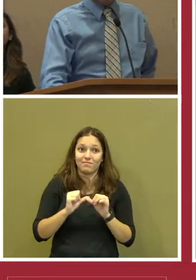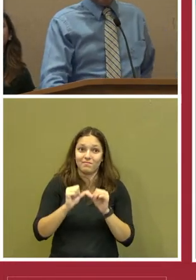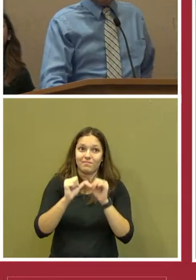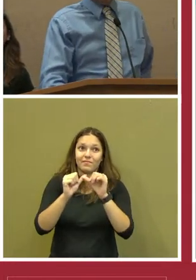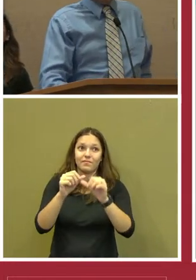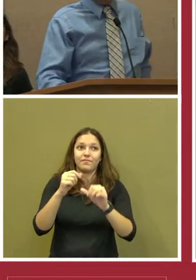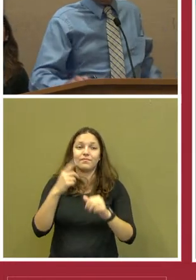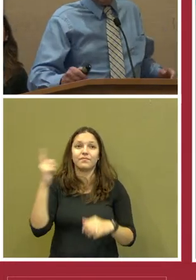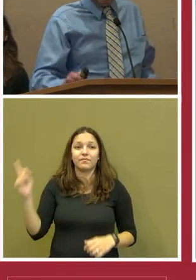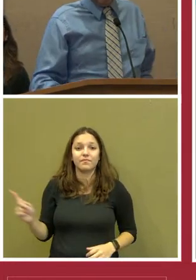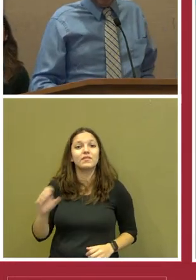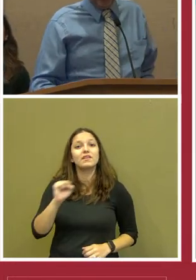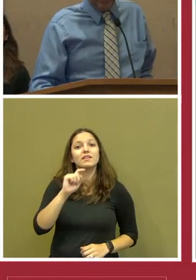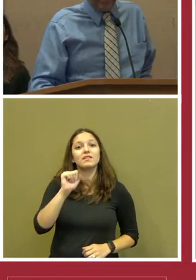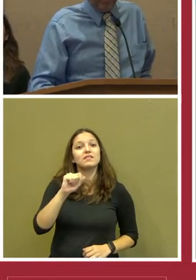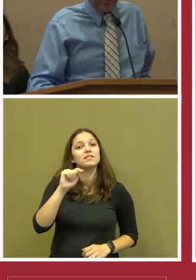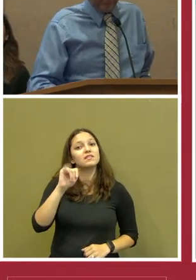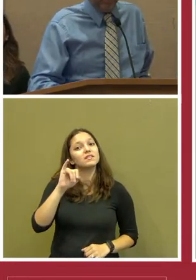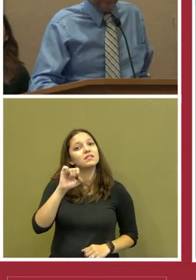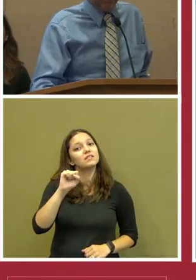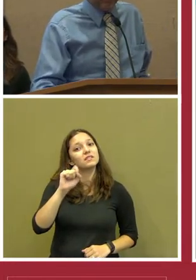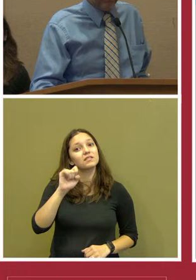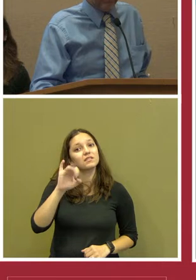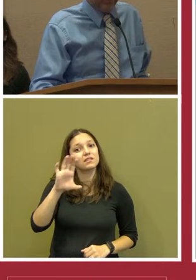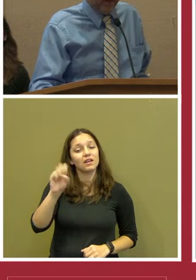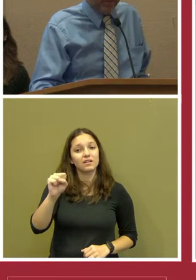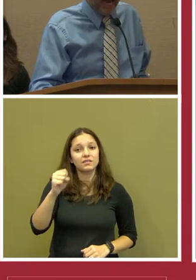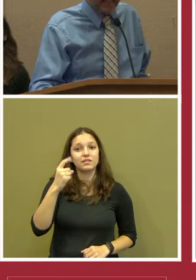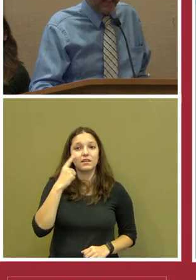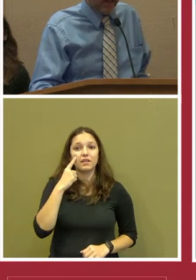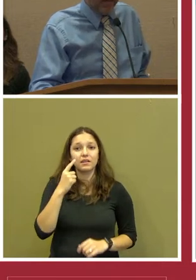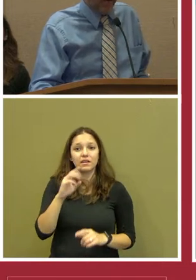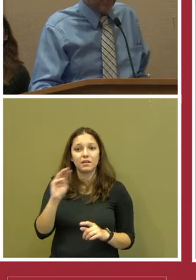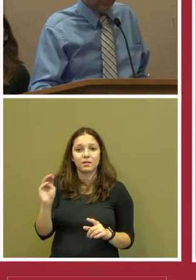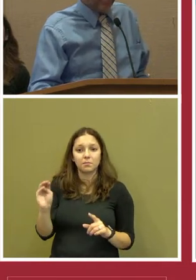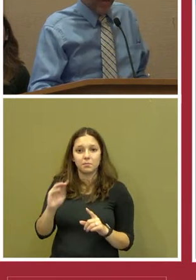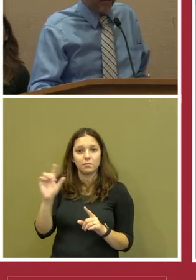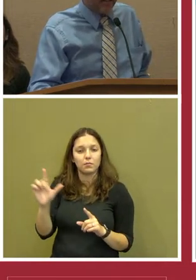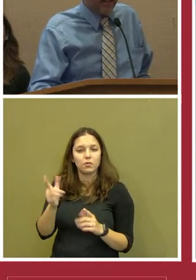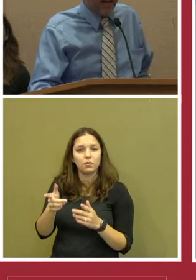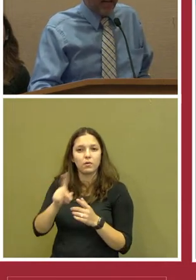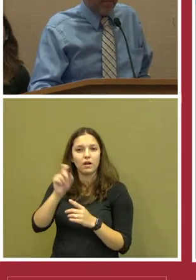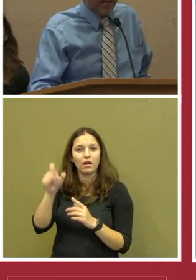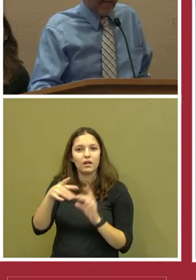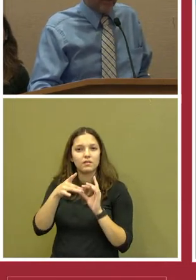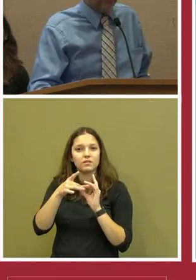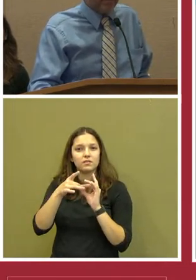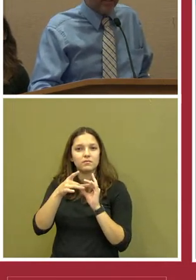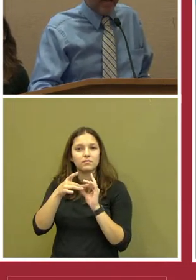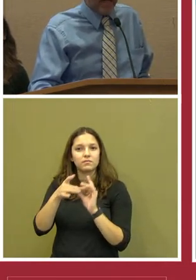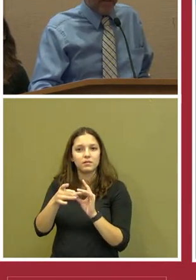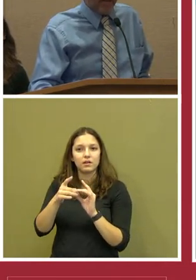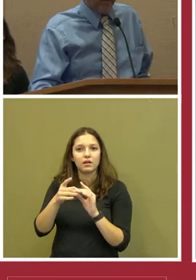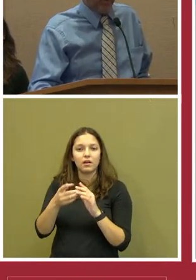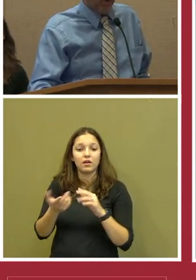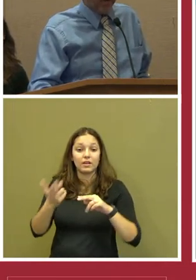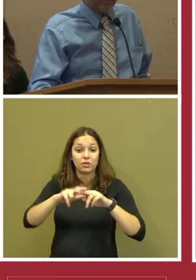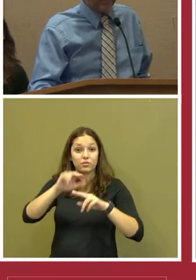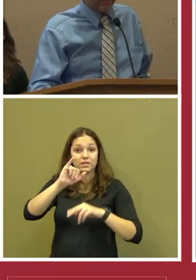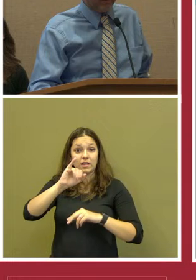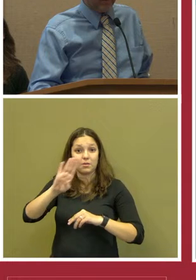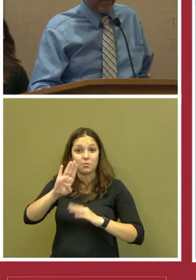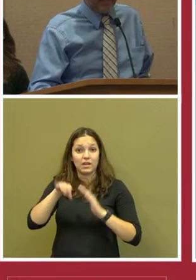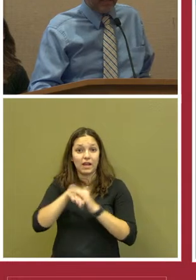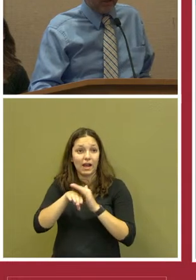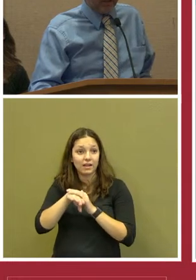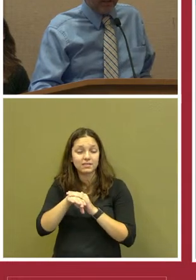You'll see we're doing, I think Mr. LeGrand was asking about access to IB and increasing IB. We're always